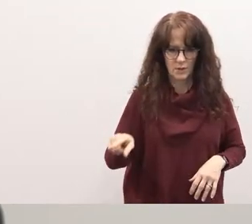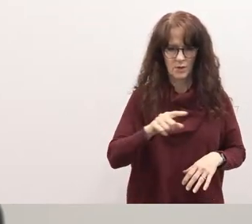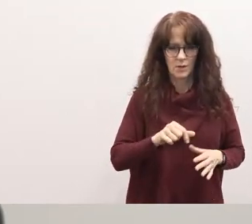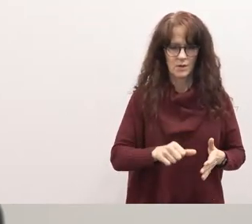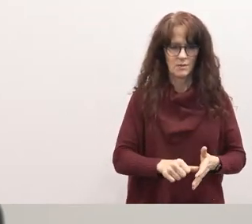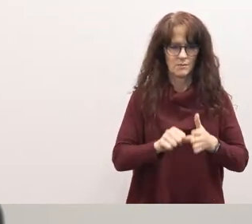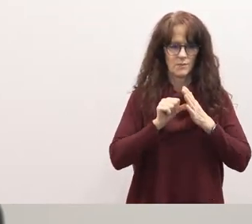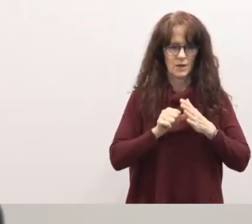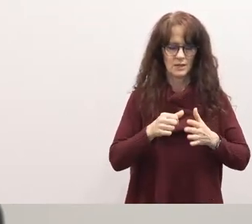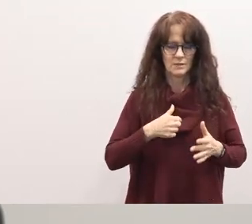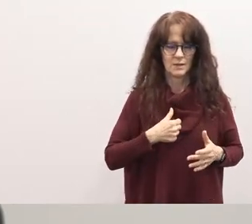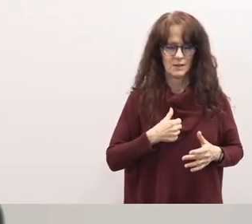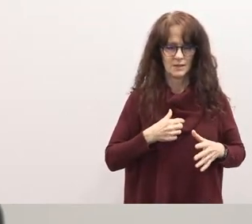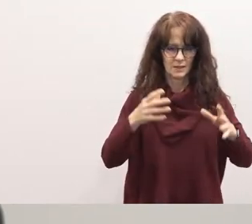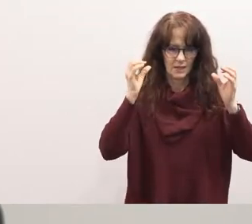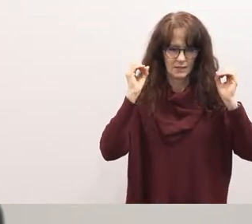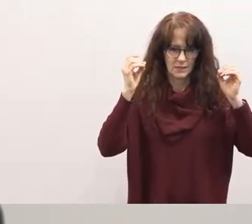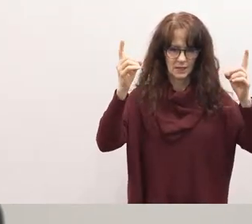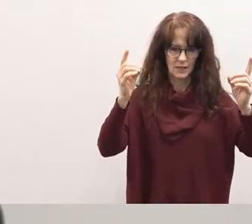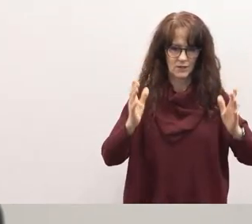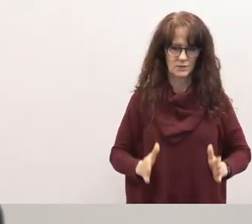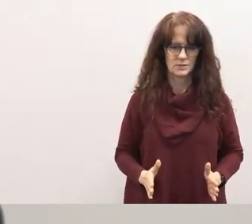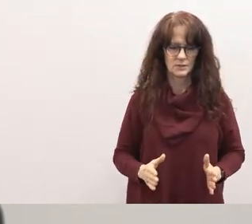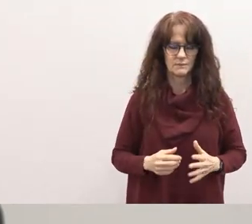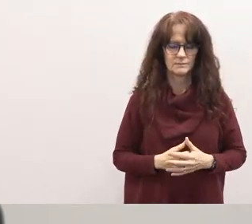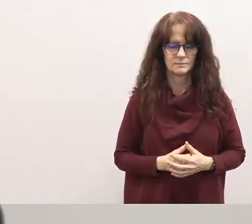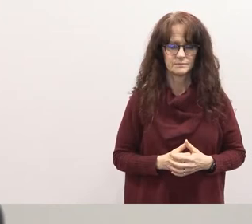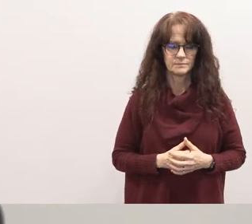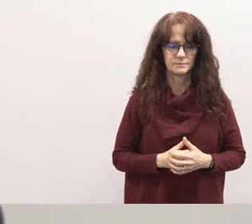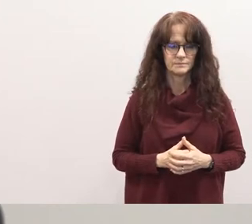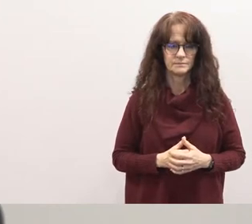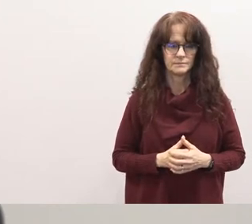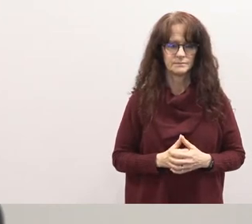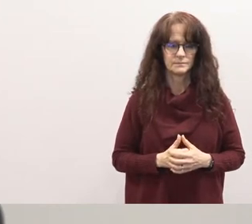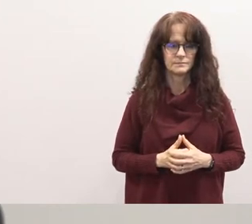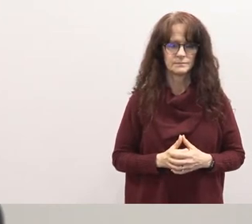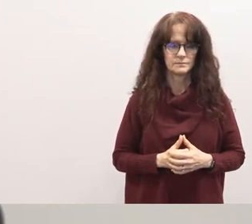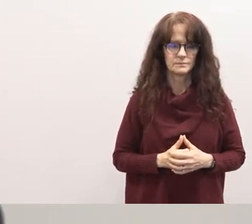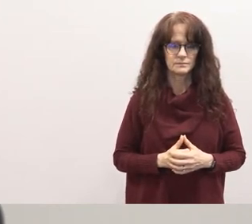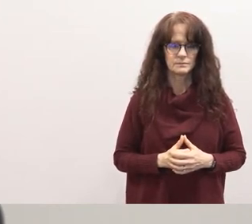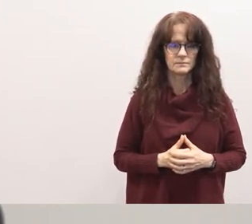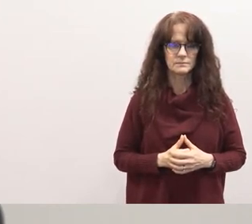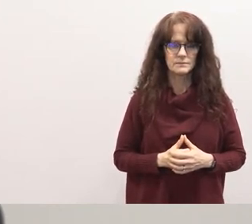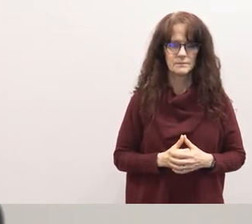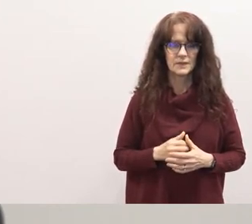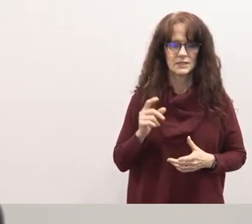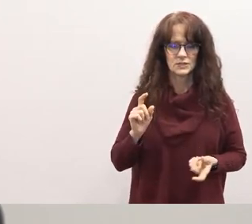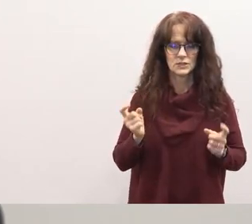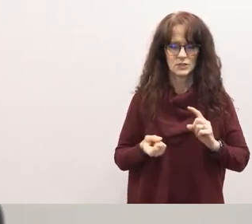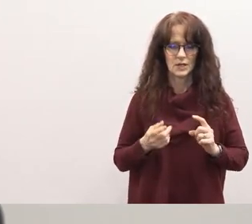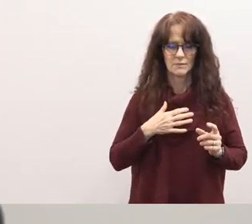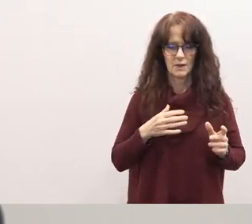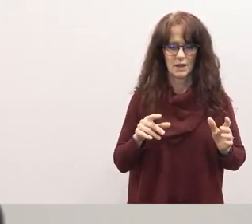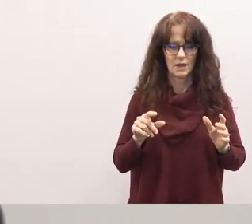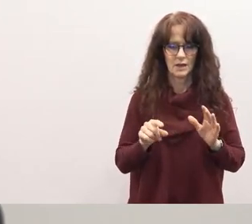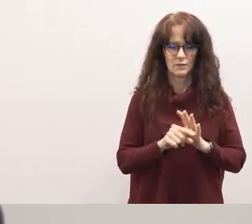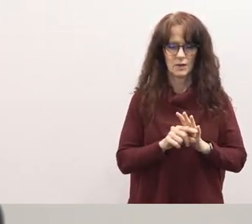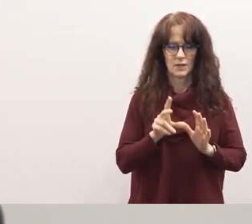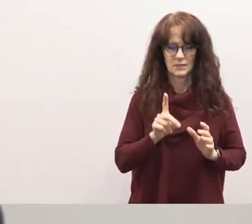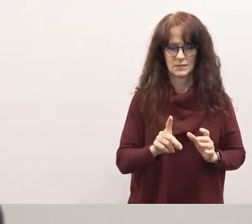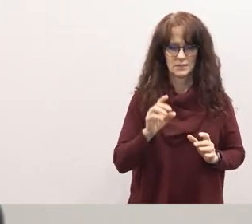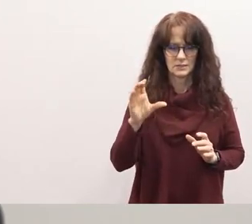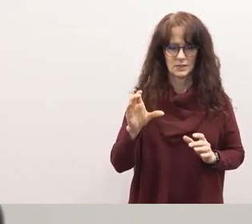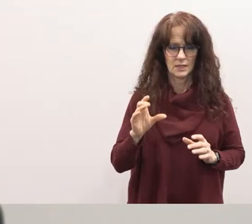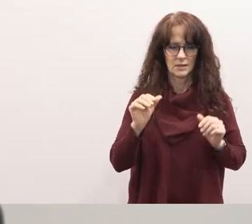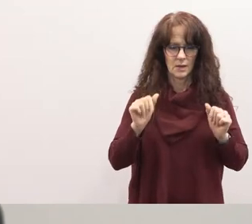me, because you're educators. And so Ms. Johnson changed my grade from a D to a C in order